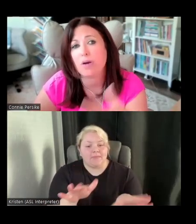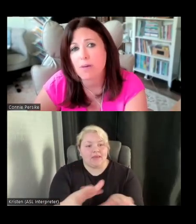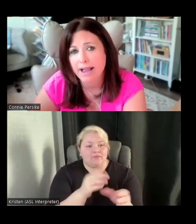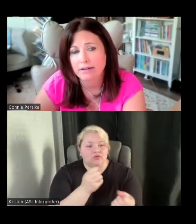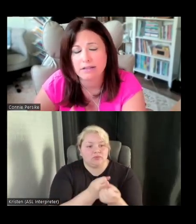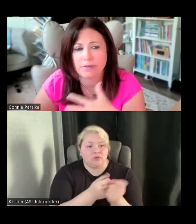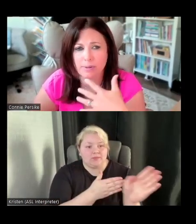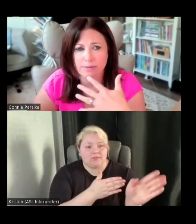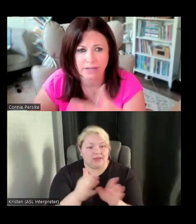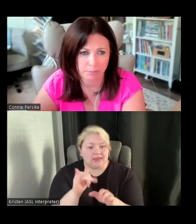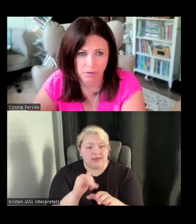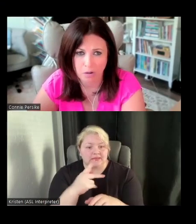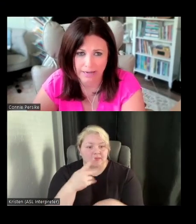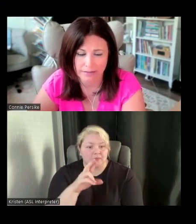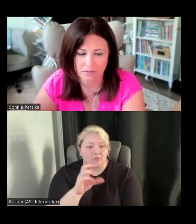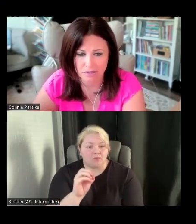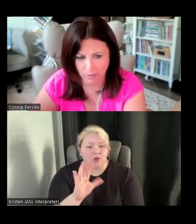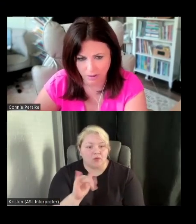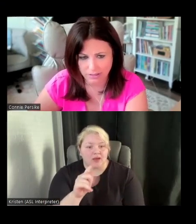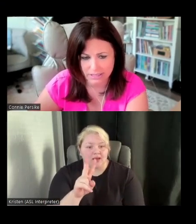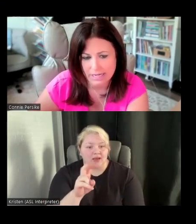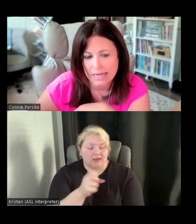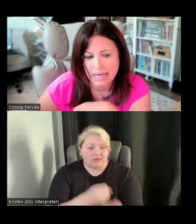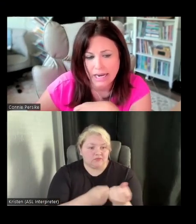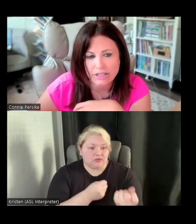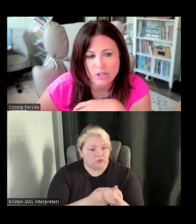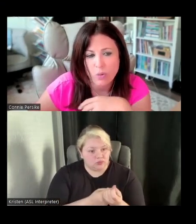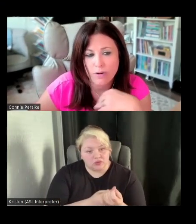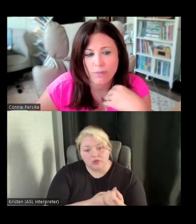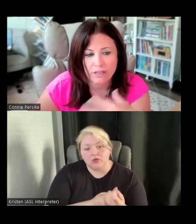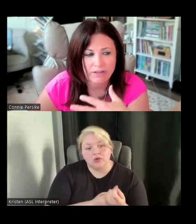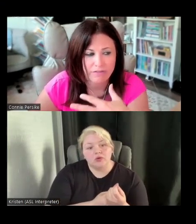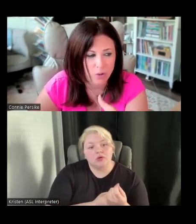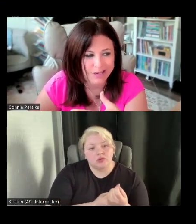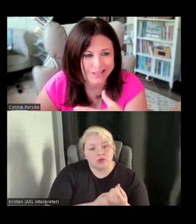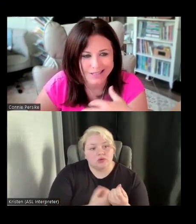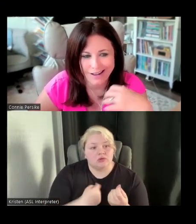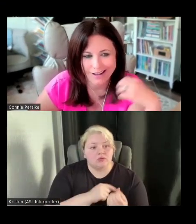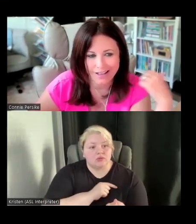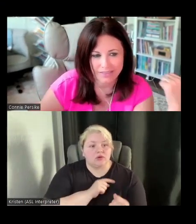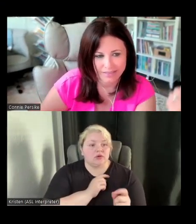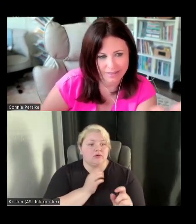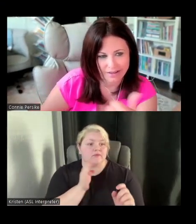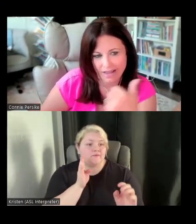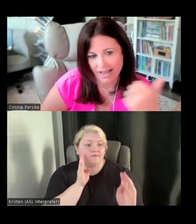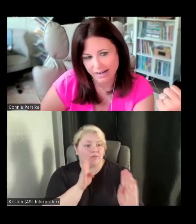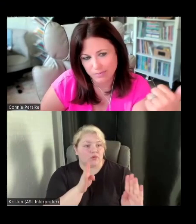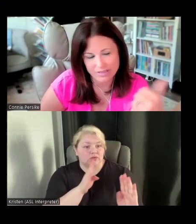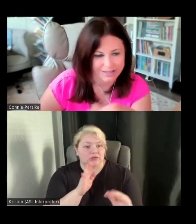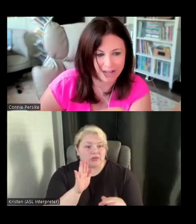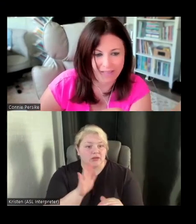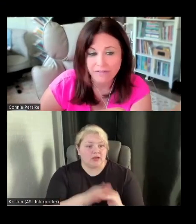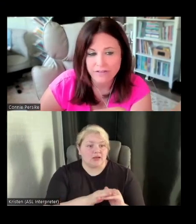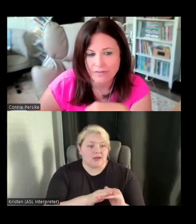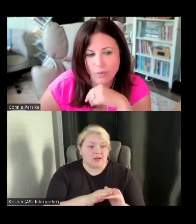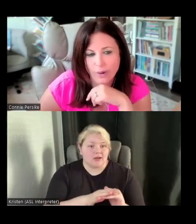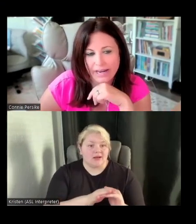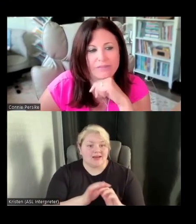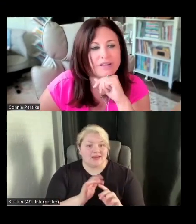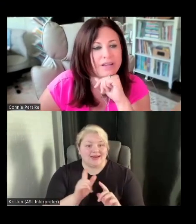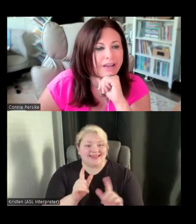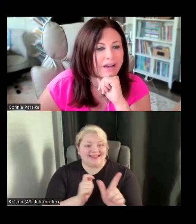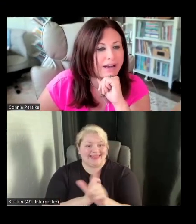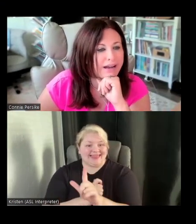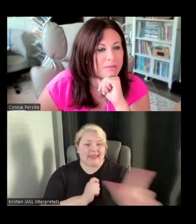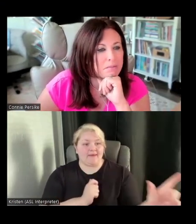being proactive and providing proactive supports. And so we're really focusing on the items to the left of the